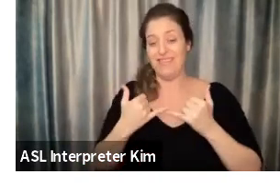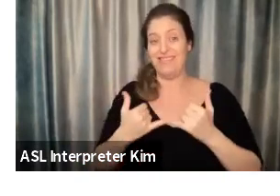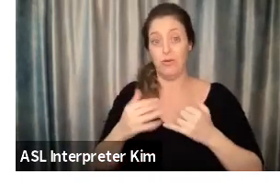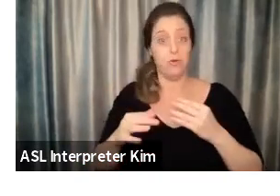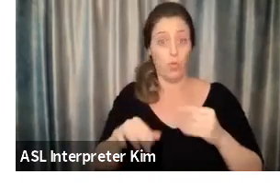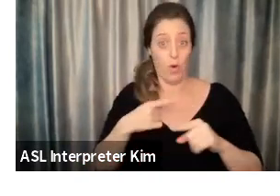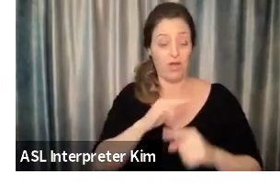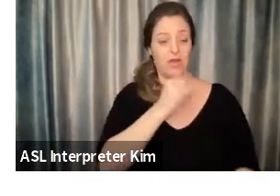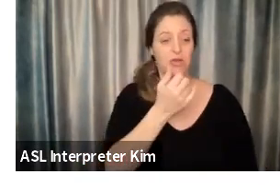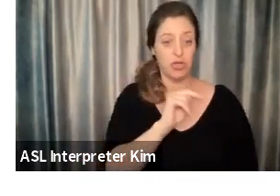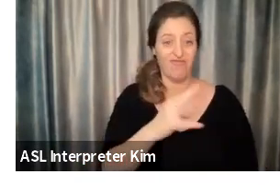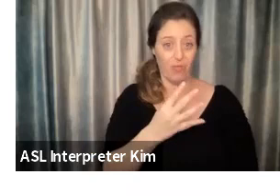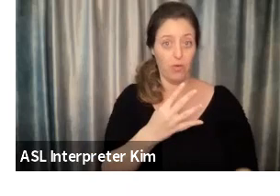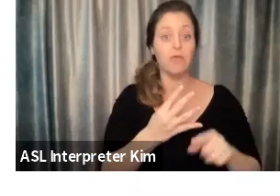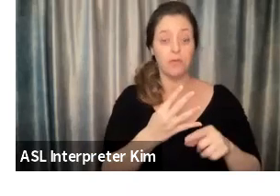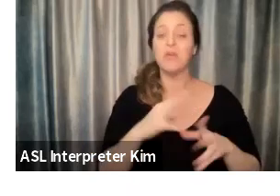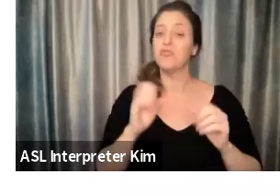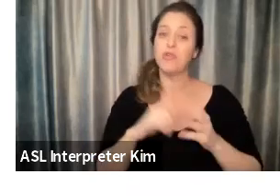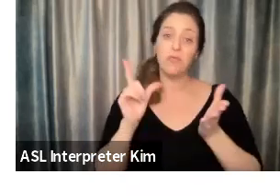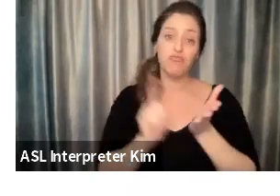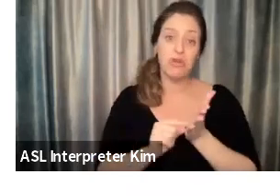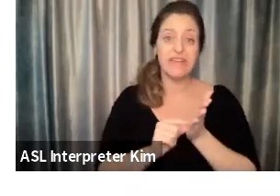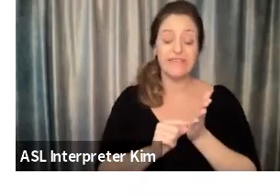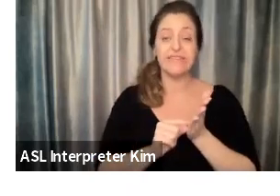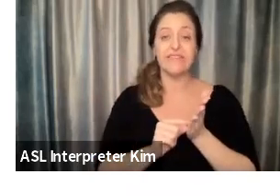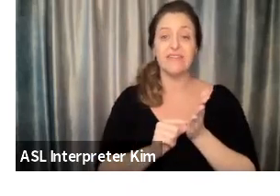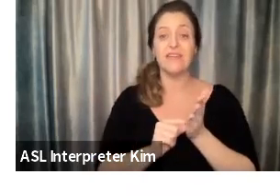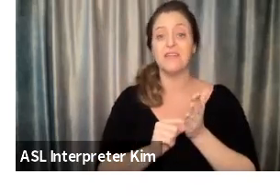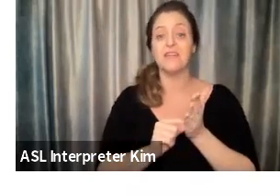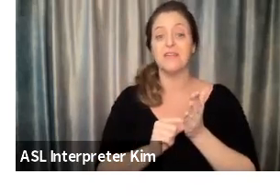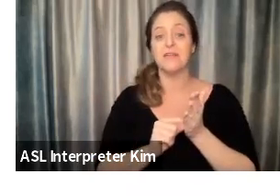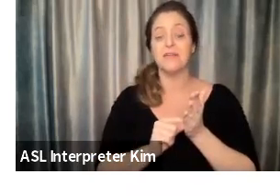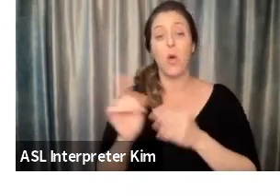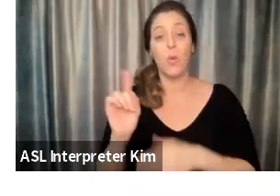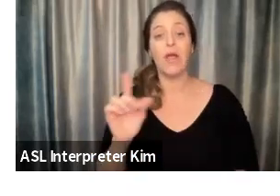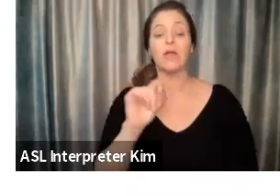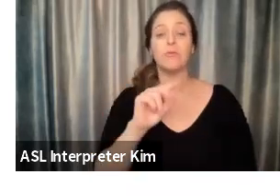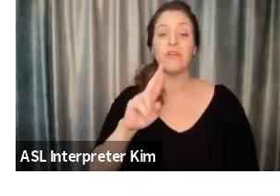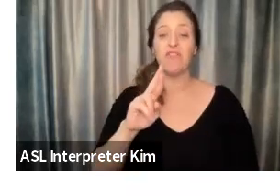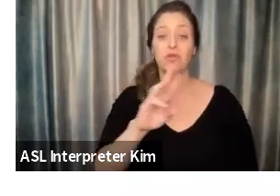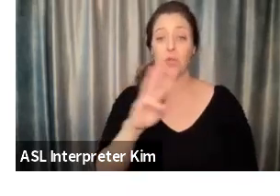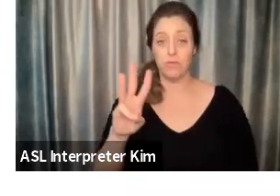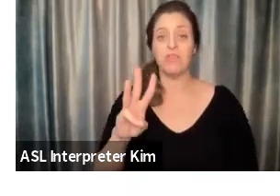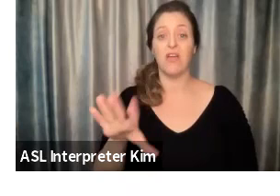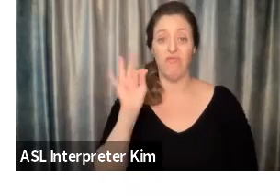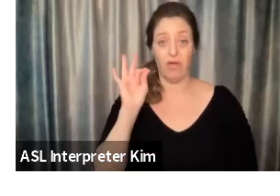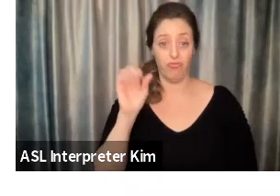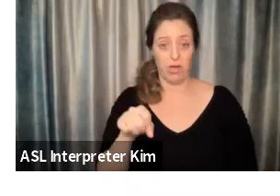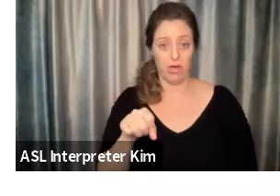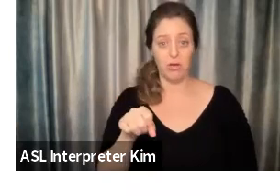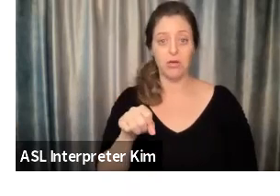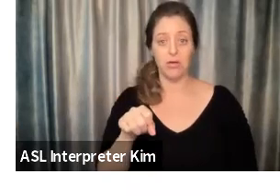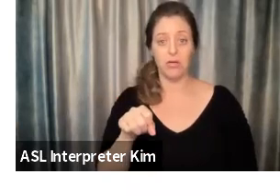January 4th. And you can print out the application also in our Twin Rivers District website. If you can see on